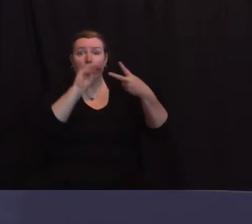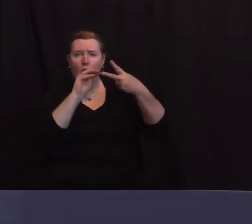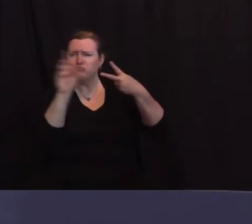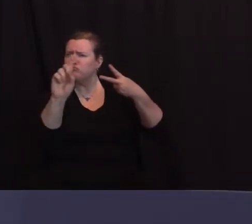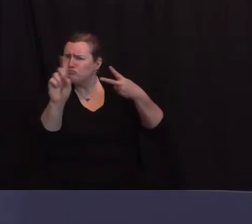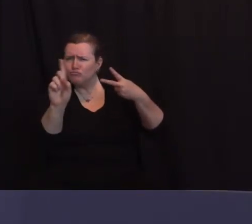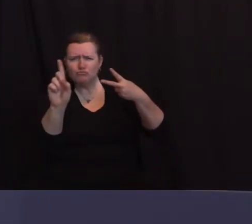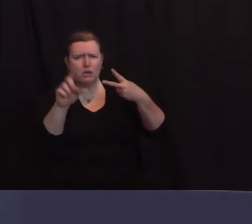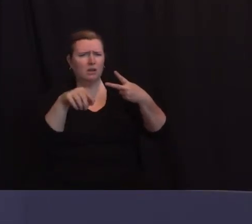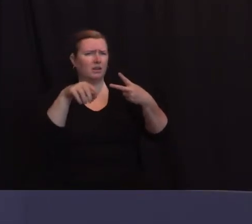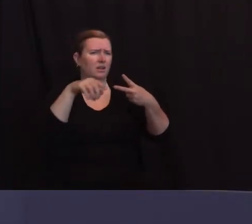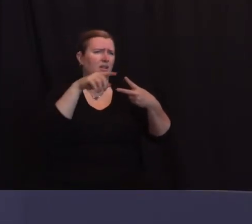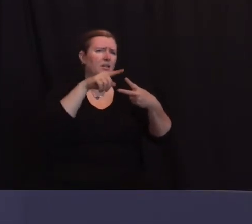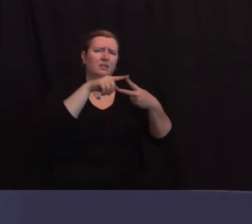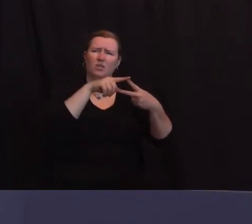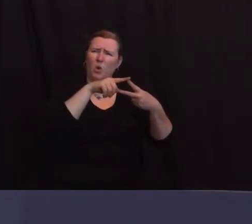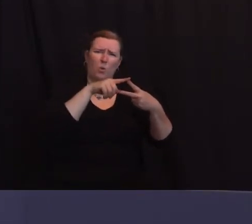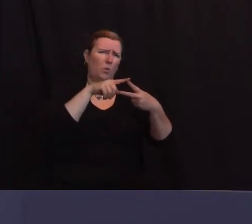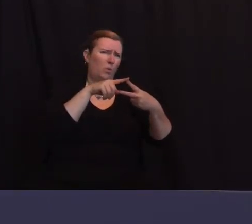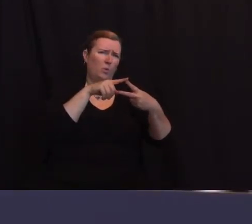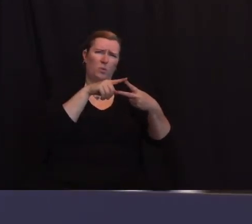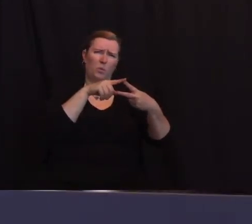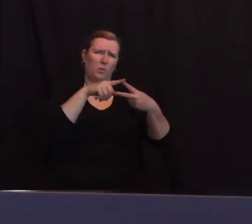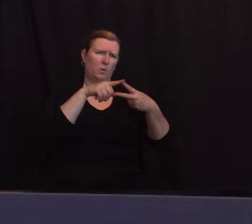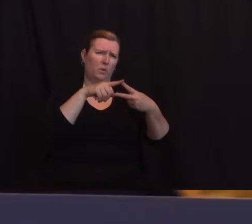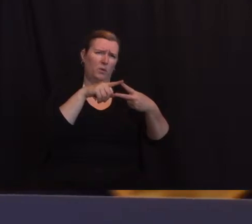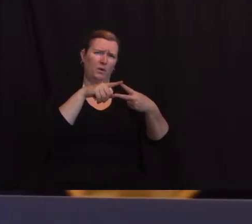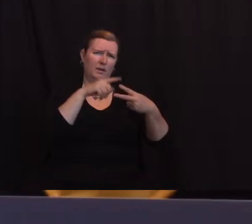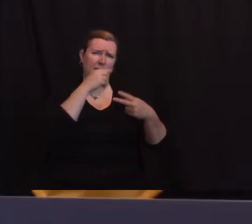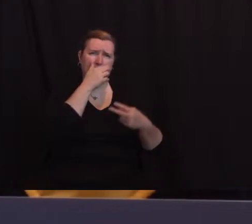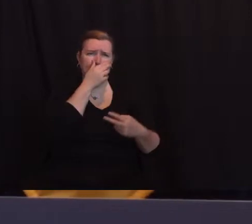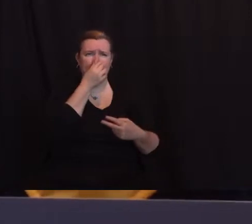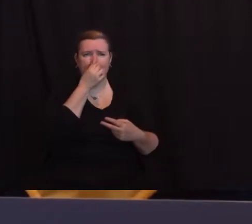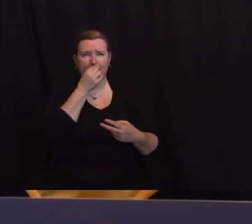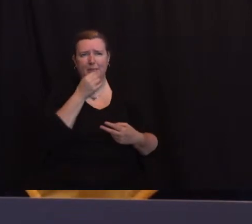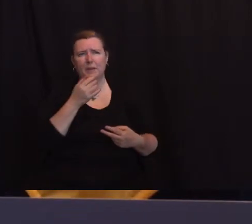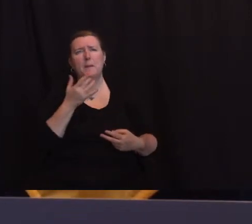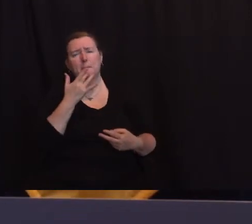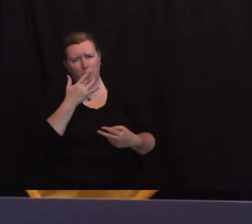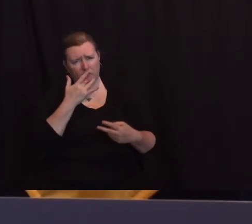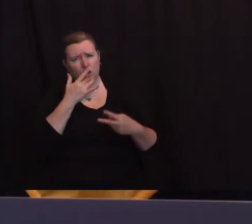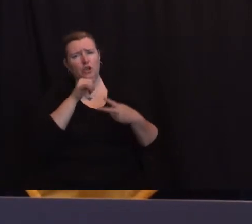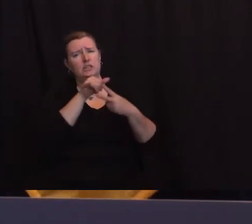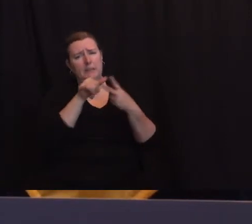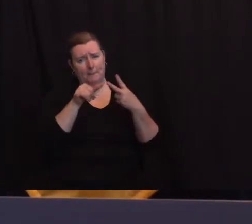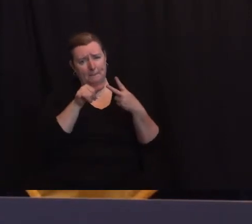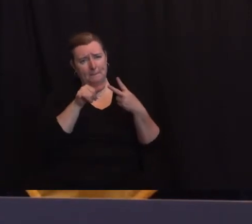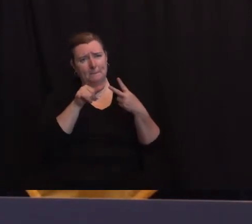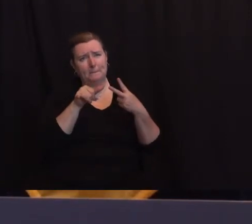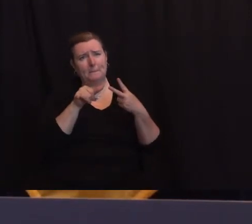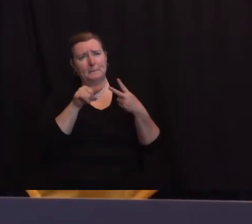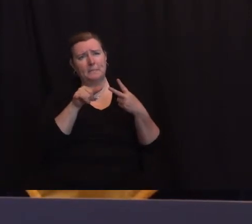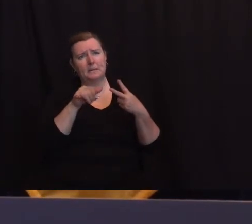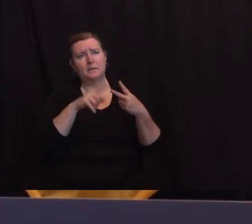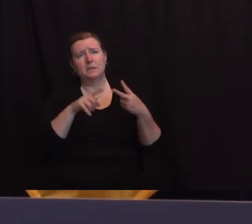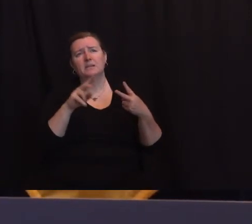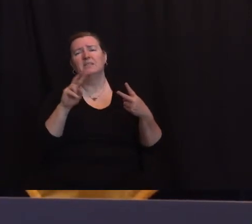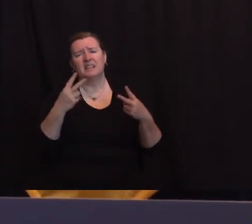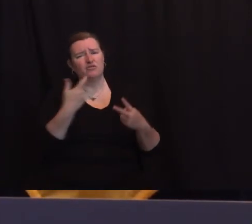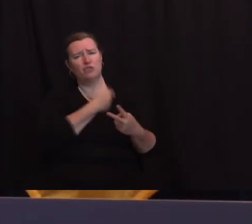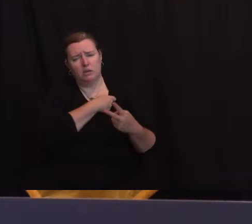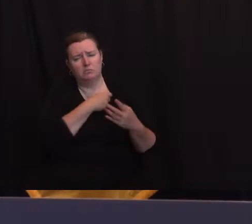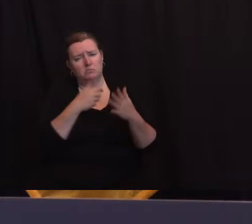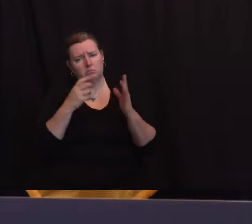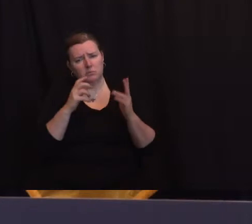And secondly, you're also hearing there is a better late than never element here. So even if you missed it and